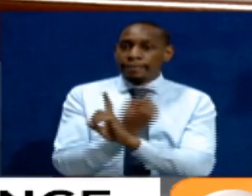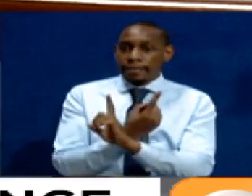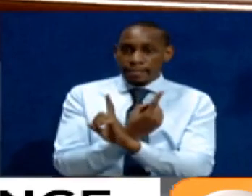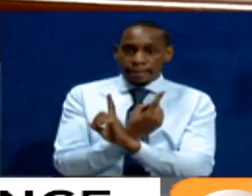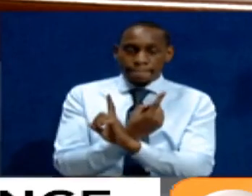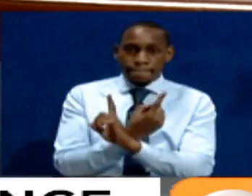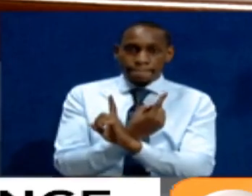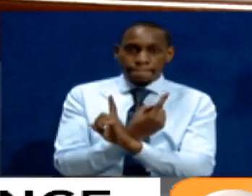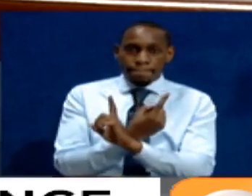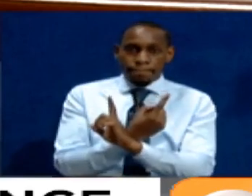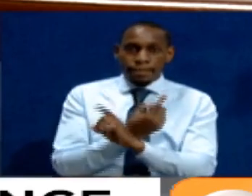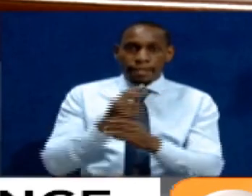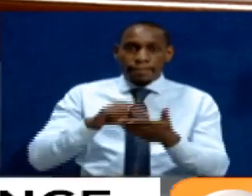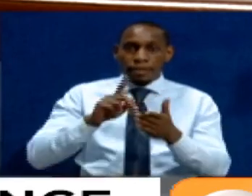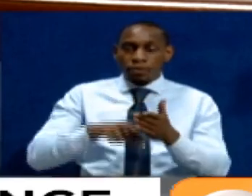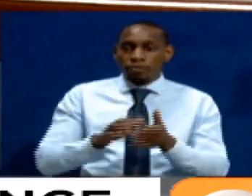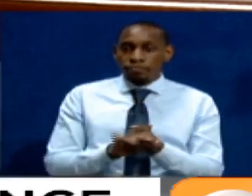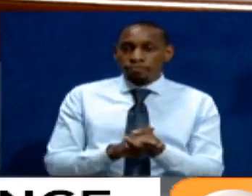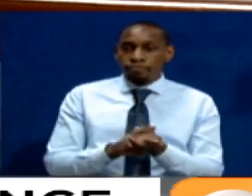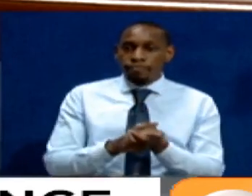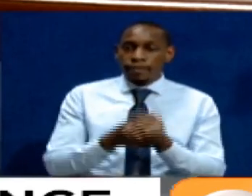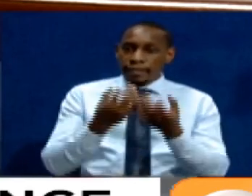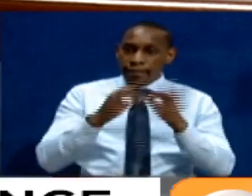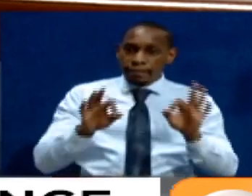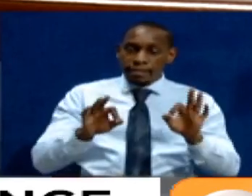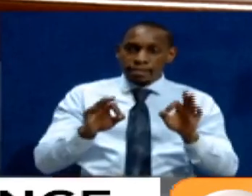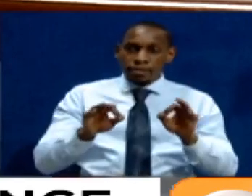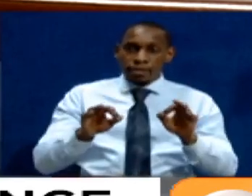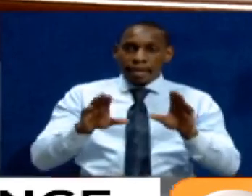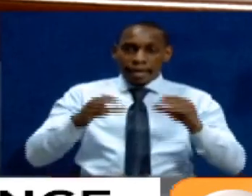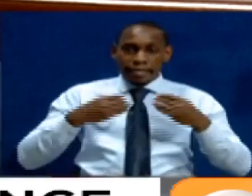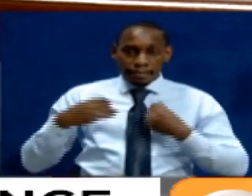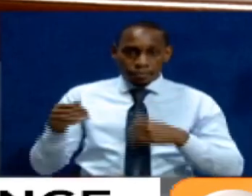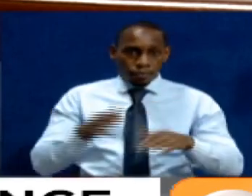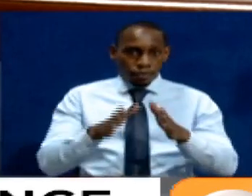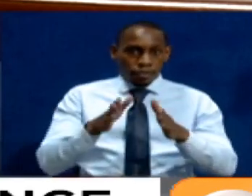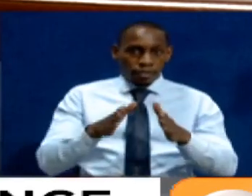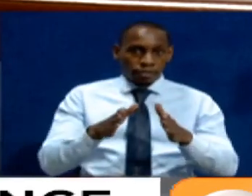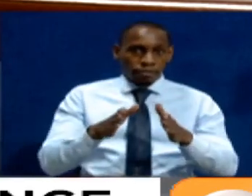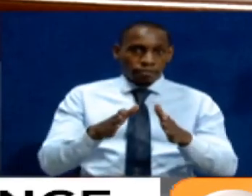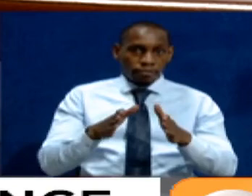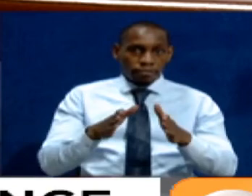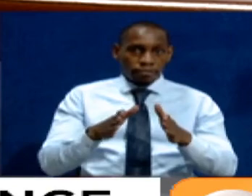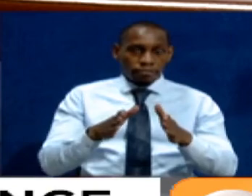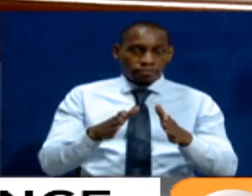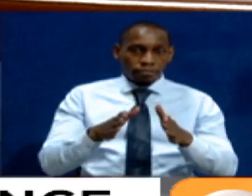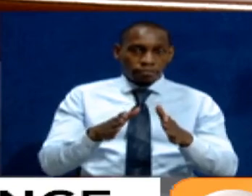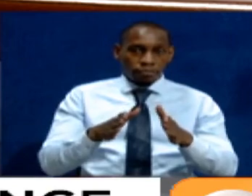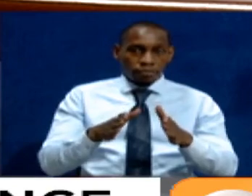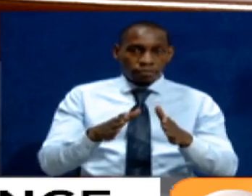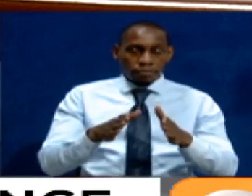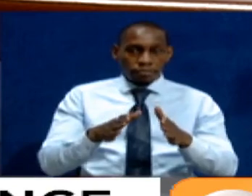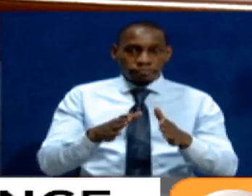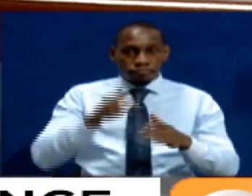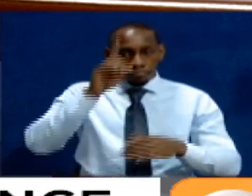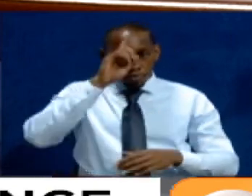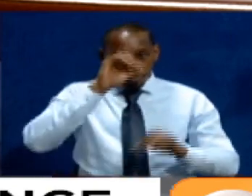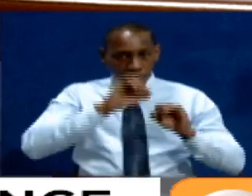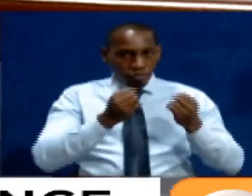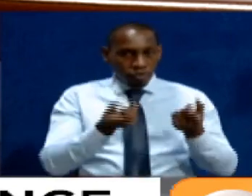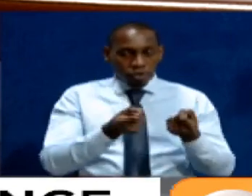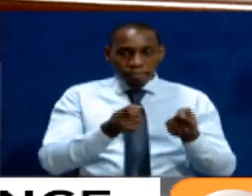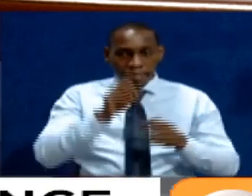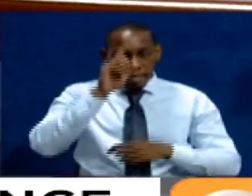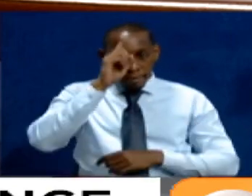difference. It is therefore free. Take that opportunity. Do not read so much in the social media. There's a